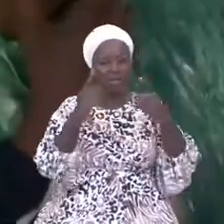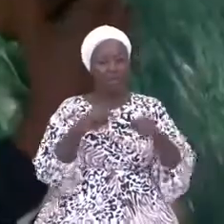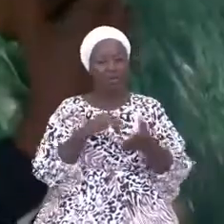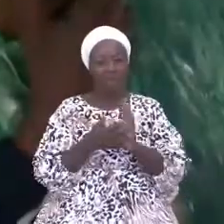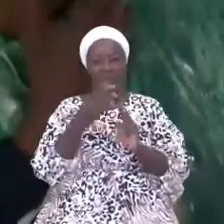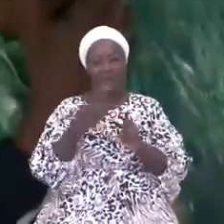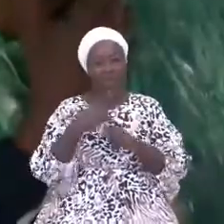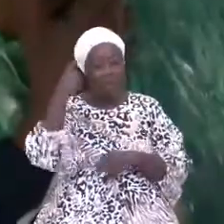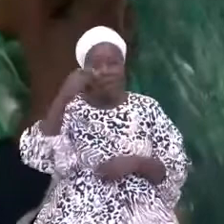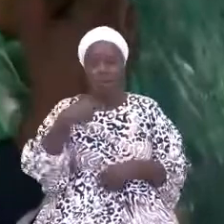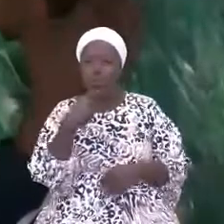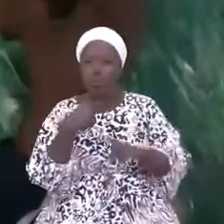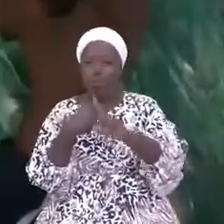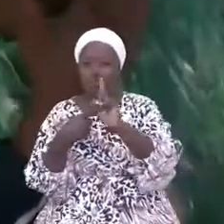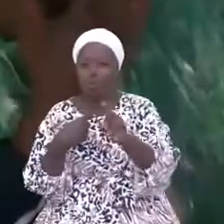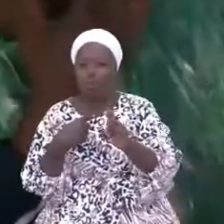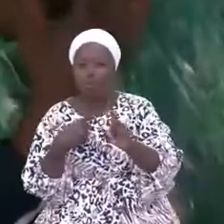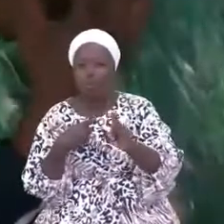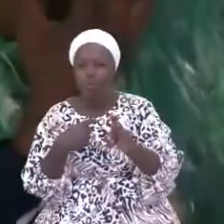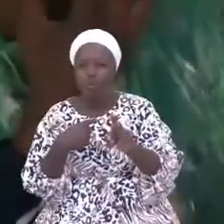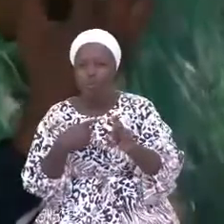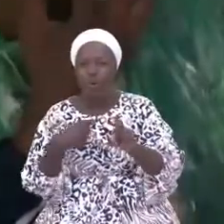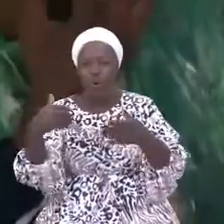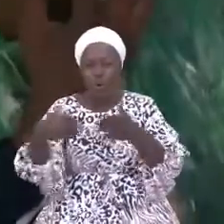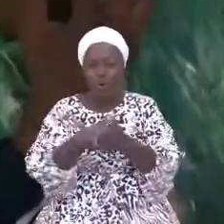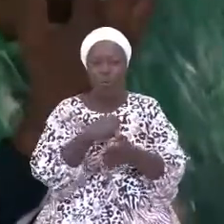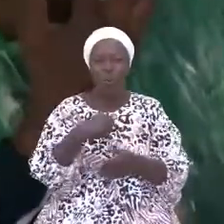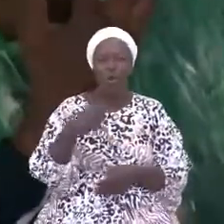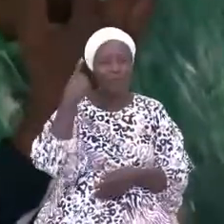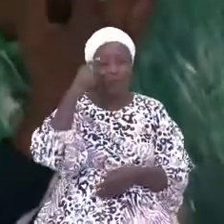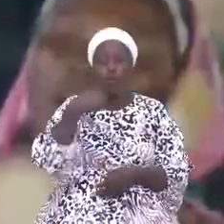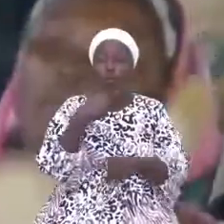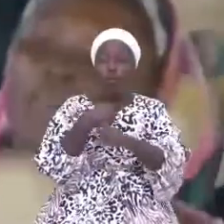who? For me. Renewal for who? For me.